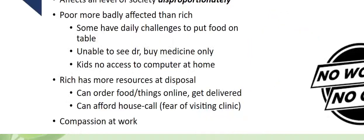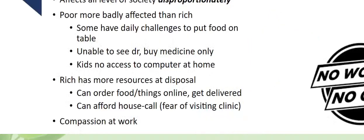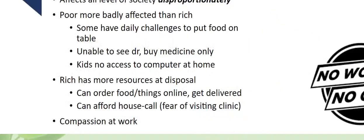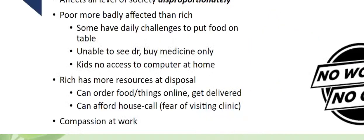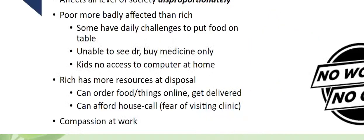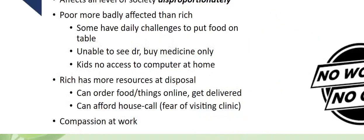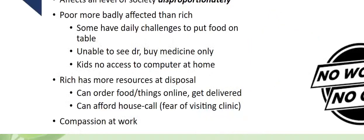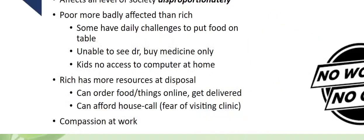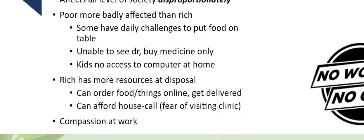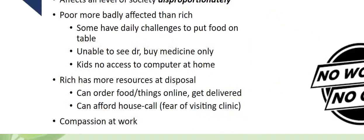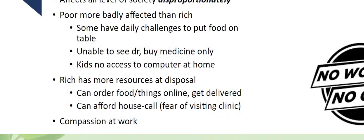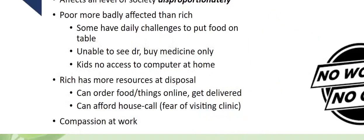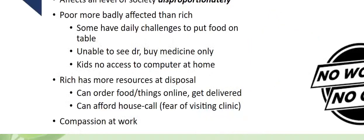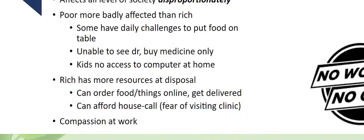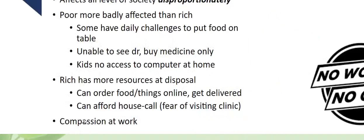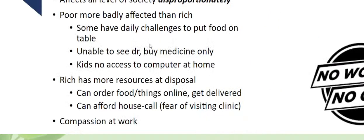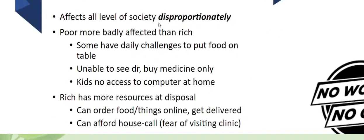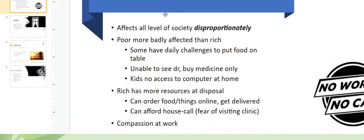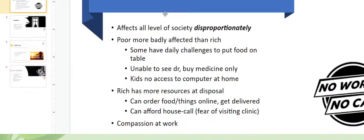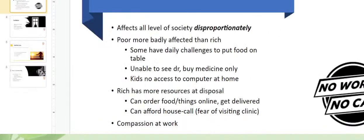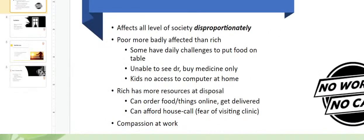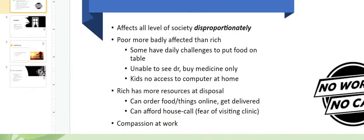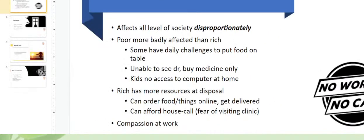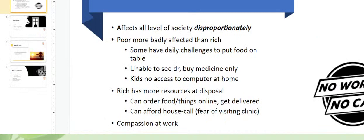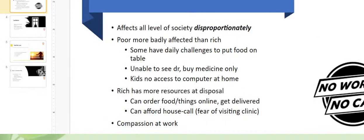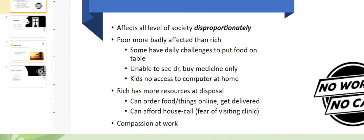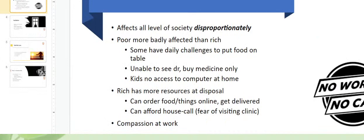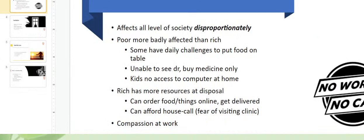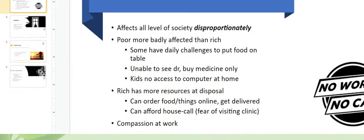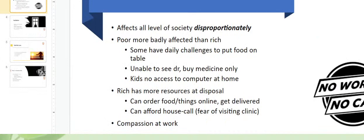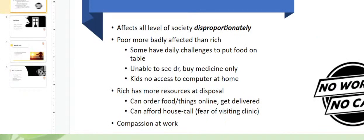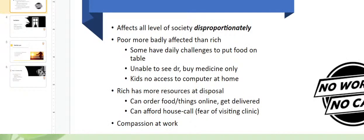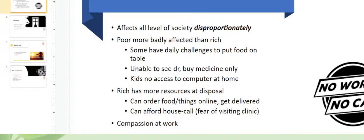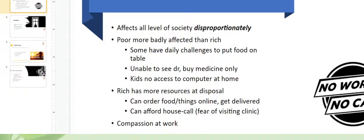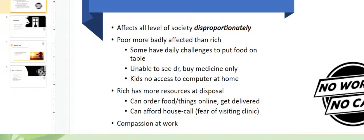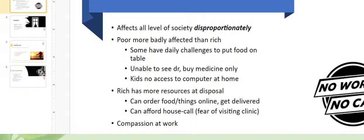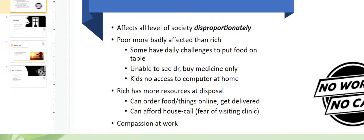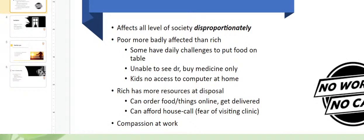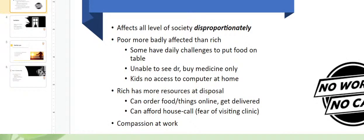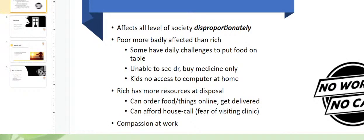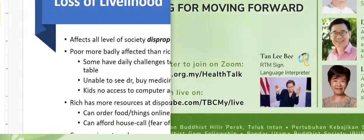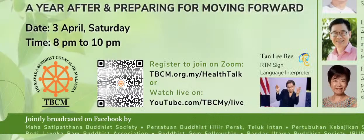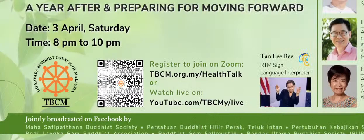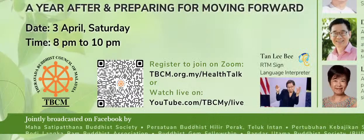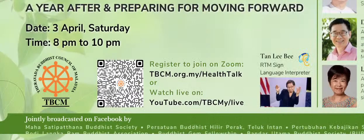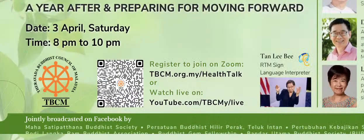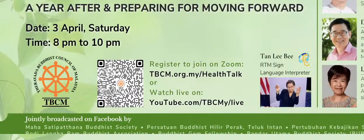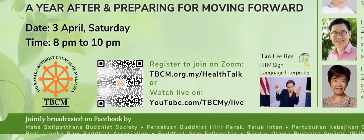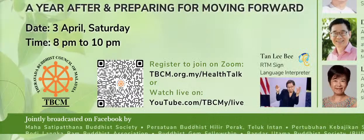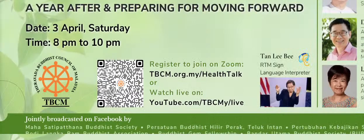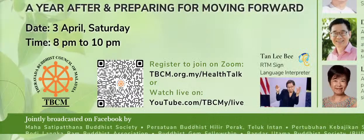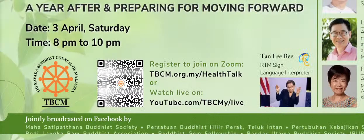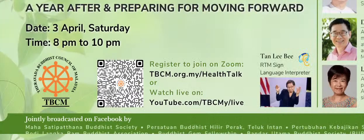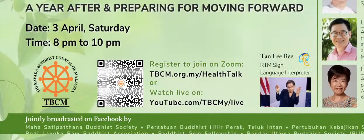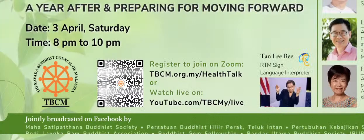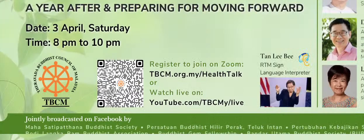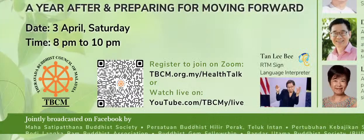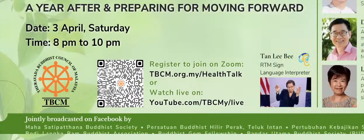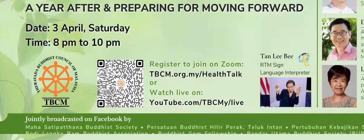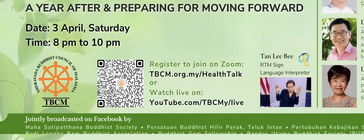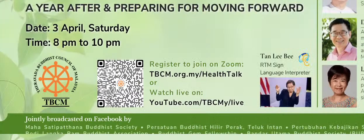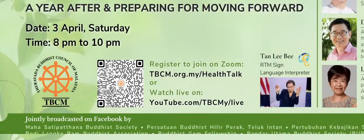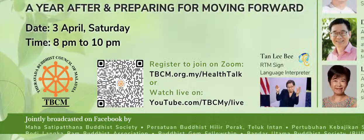Dr. Ong, would you have it on your laptop? I make you co-host so you can actually share directly too from your laptop if you have it.